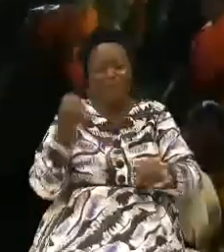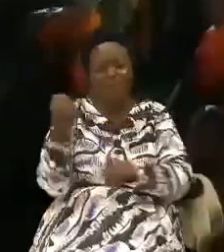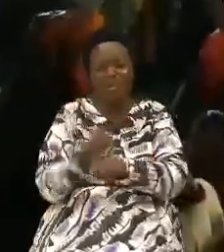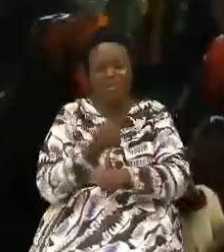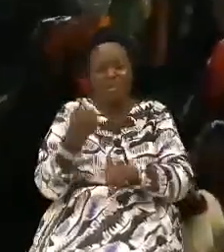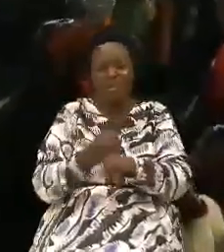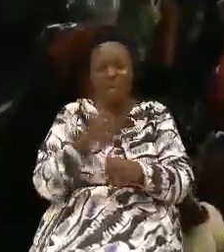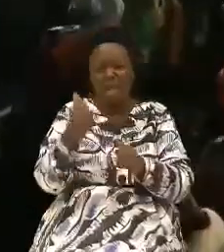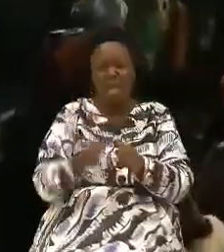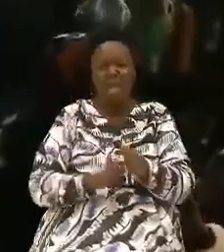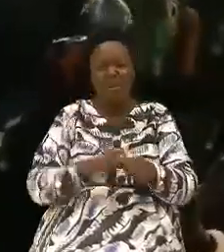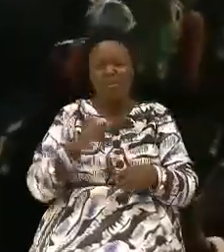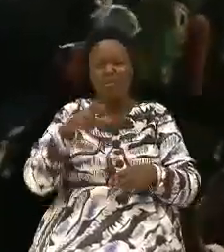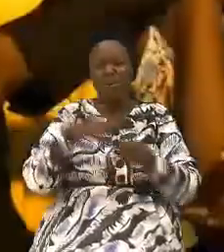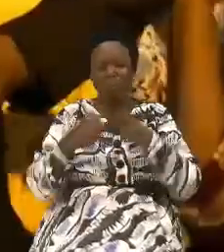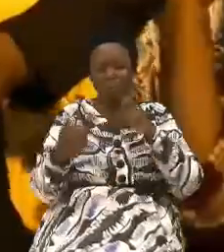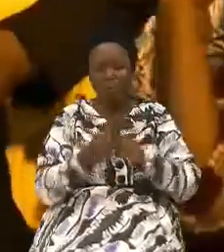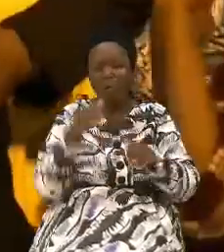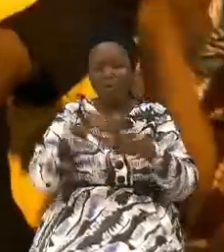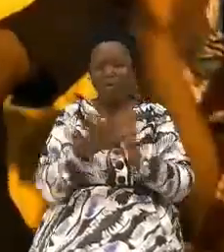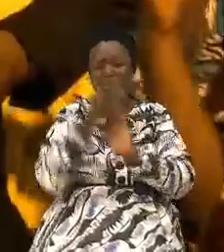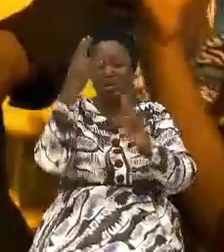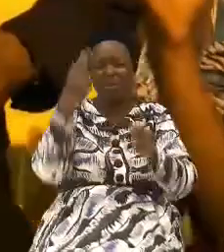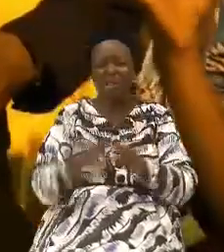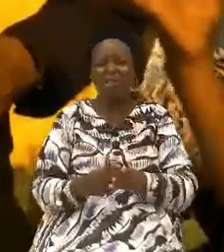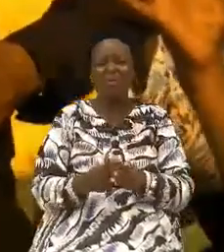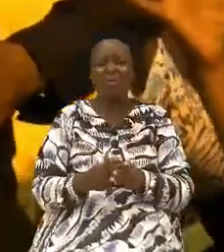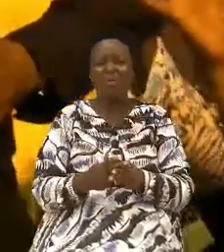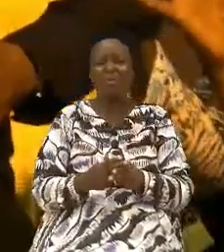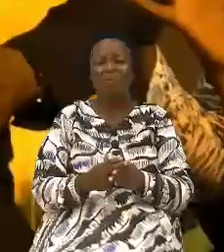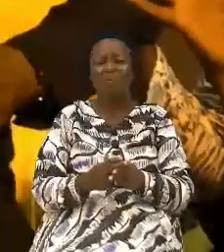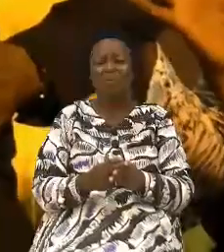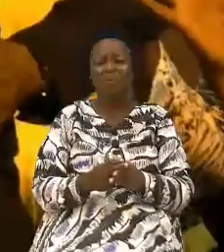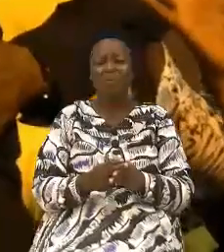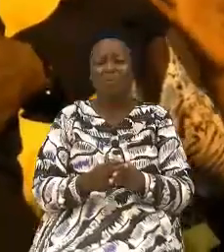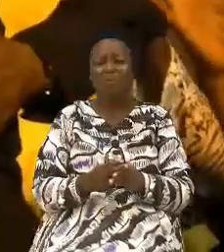in Jesus' name.